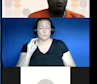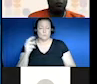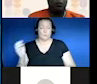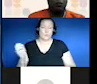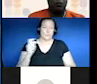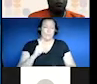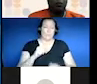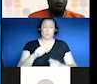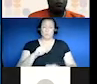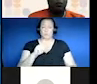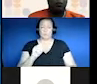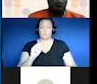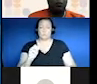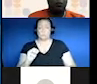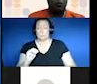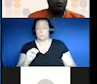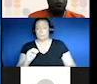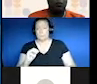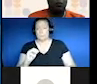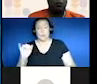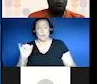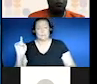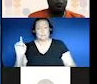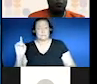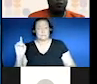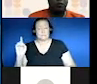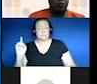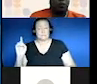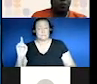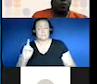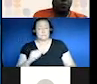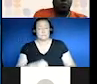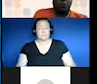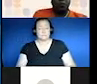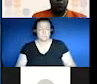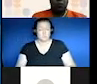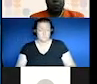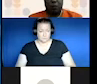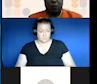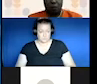to Zoom. I did go back to Zoom. Back to Zoom.